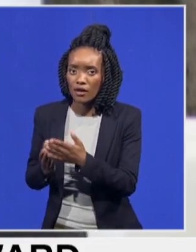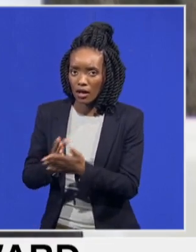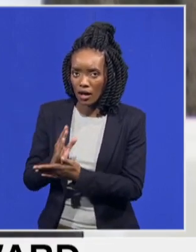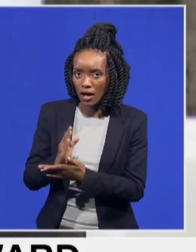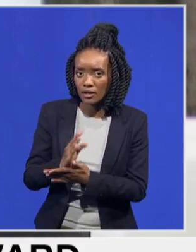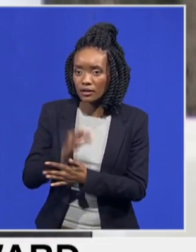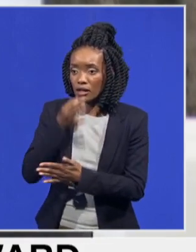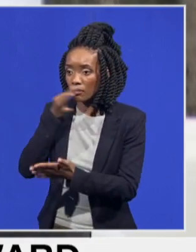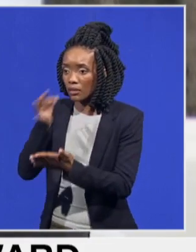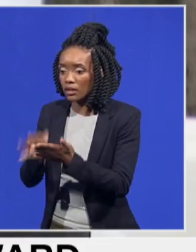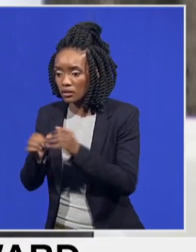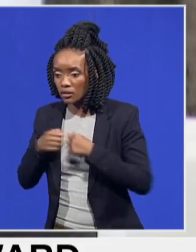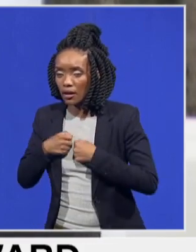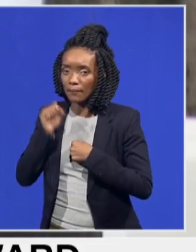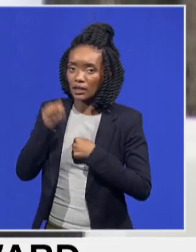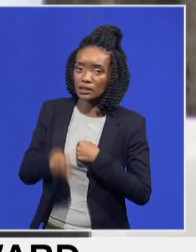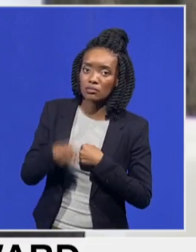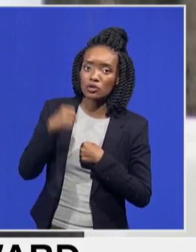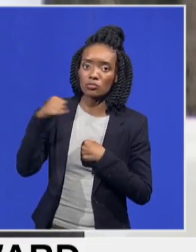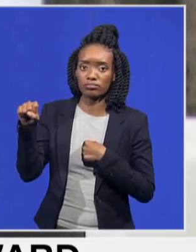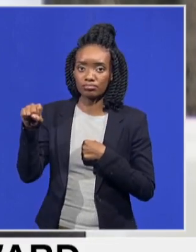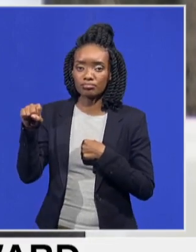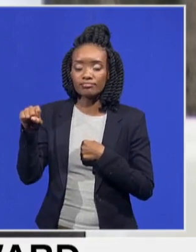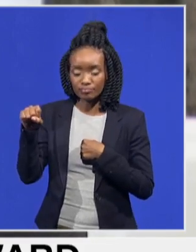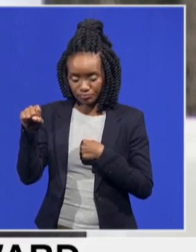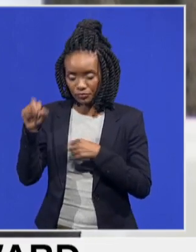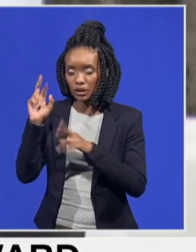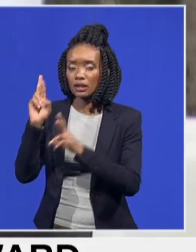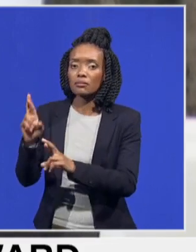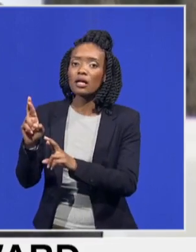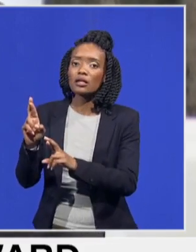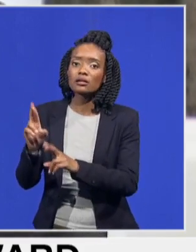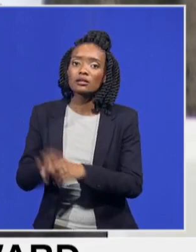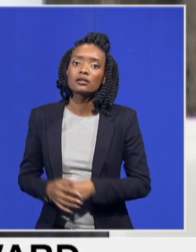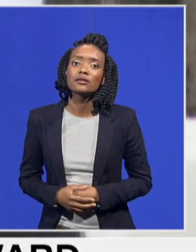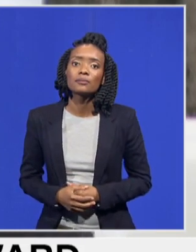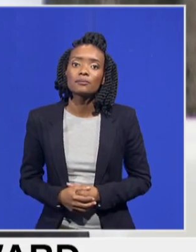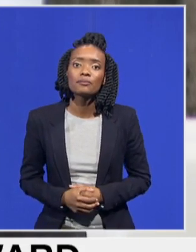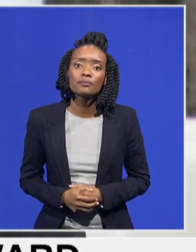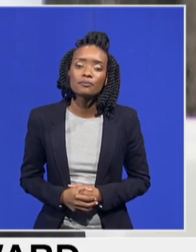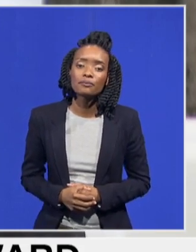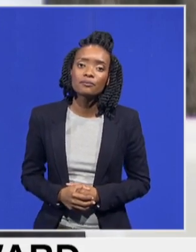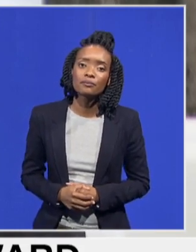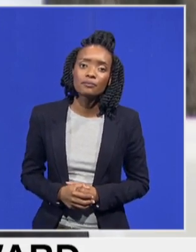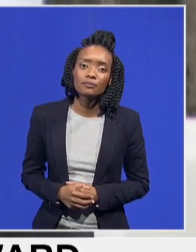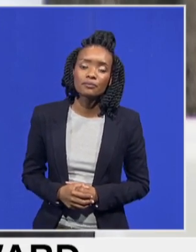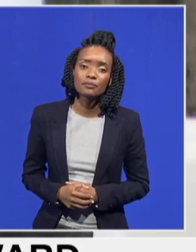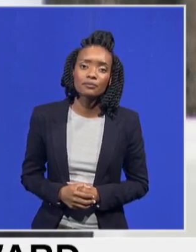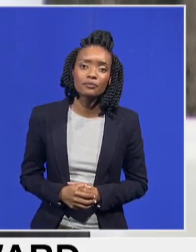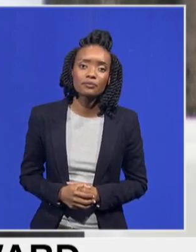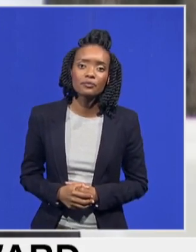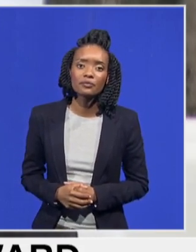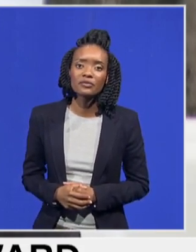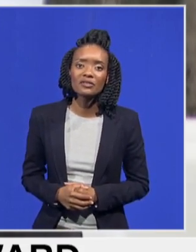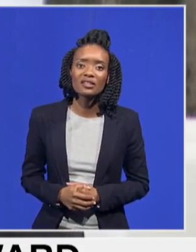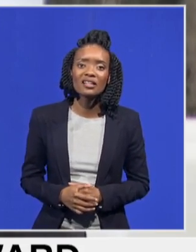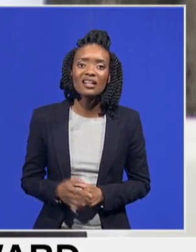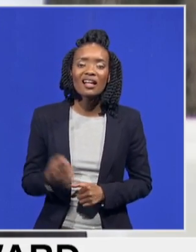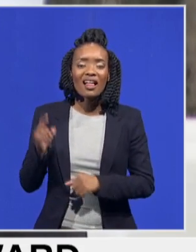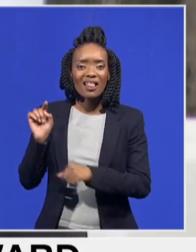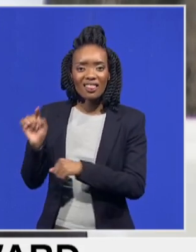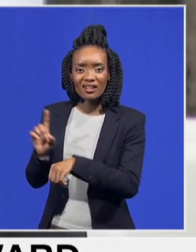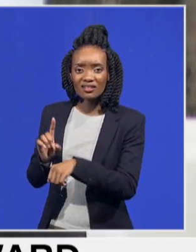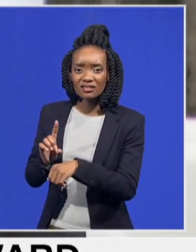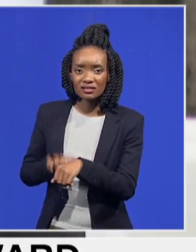or not. I respect. And at the last moment, I was informed by Indaba.